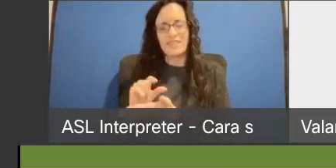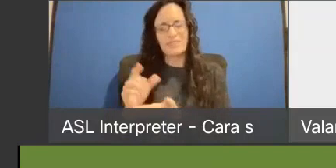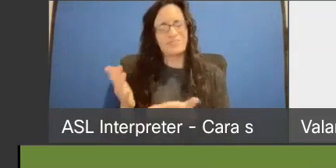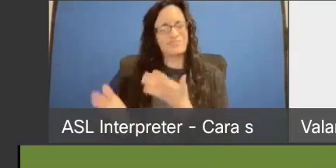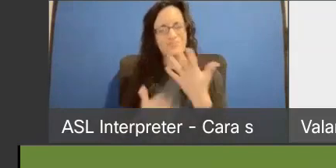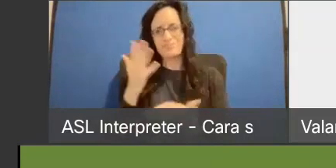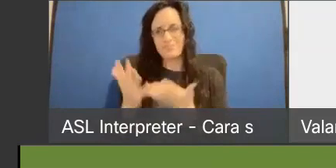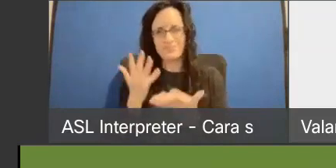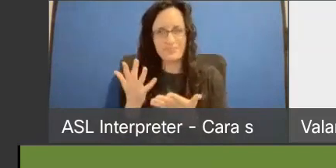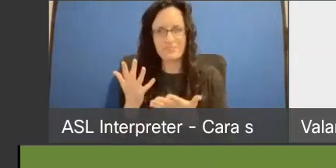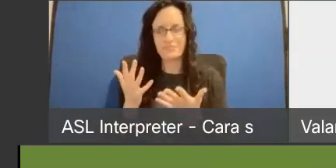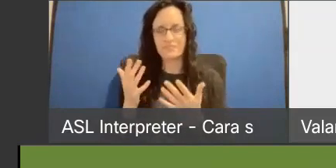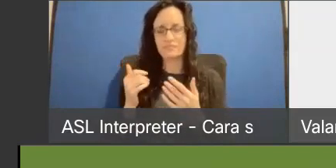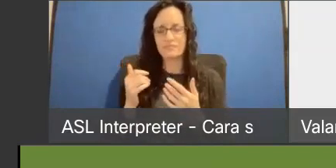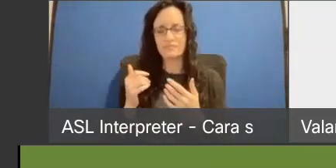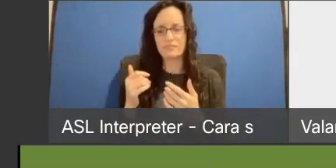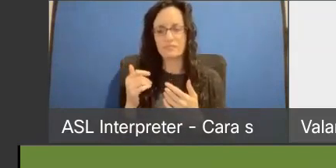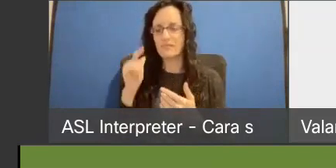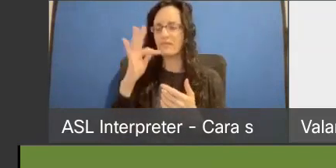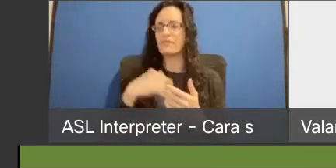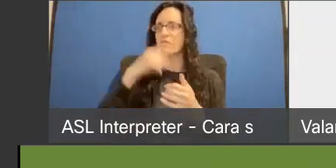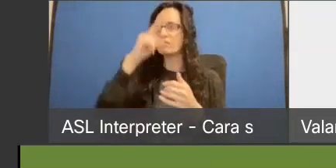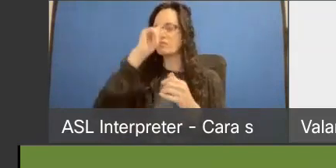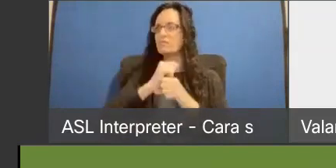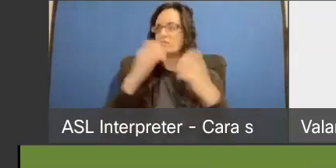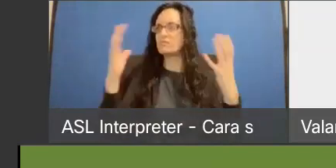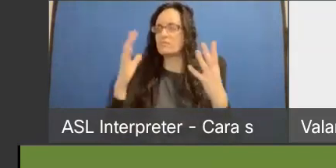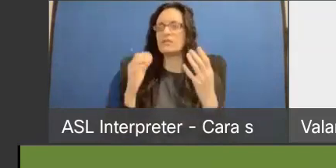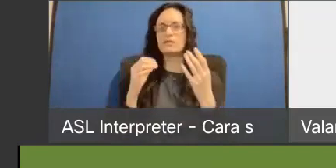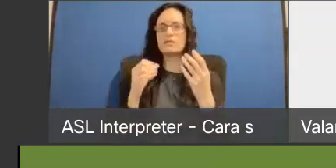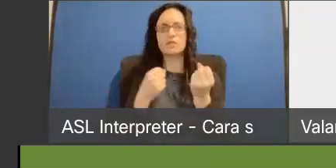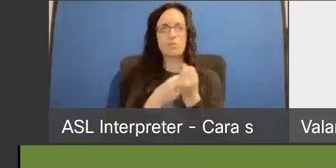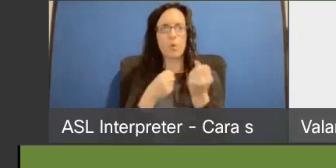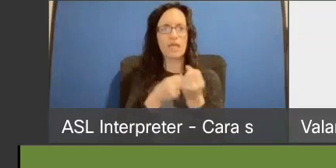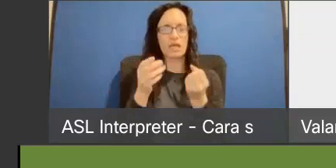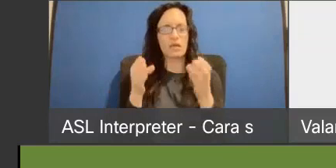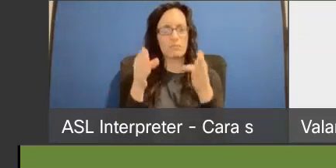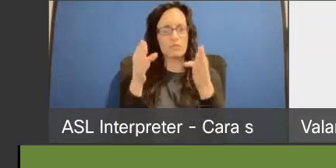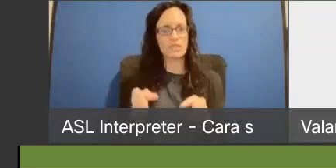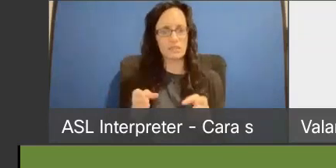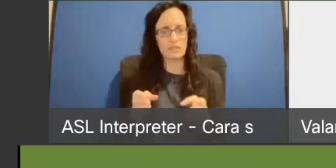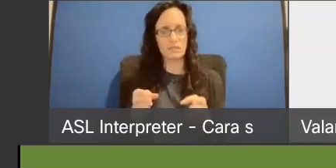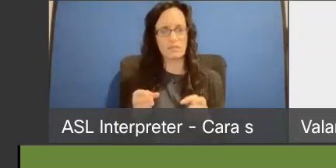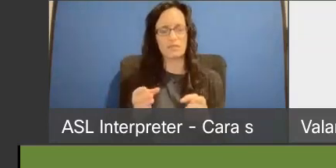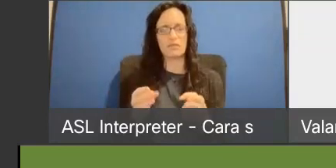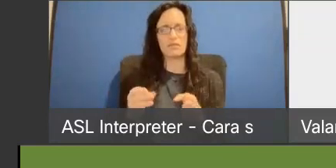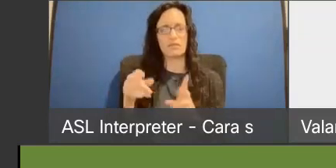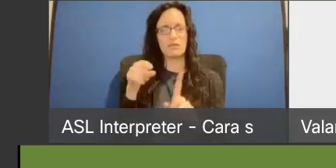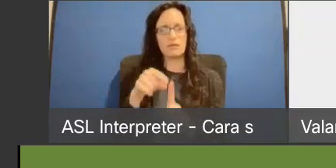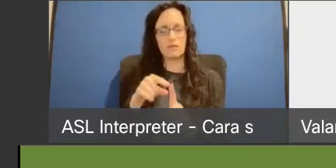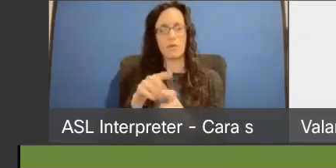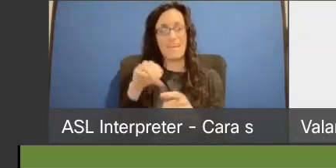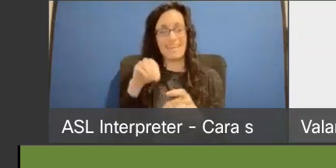you're thinking about supporting somebody and this is sort of the place that they're at, how does that differ in how